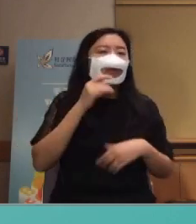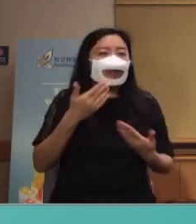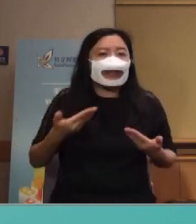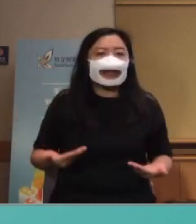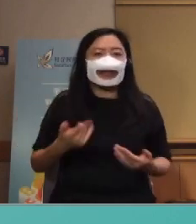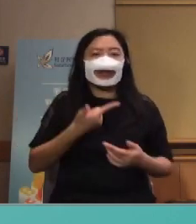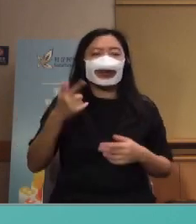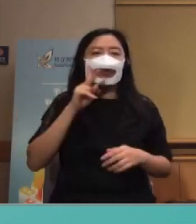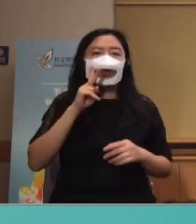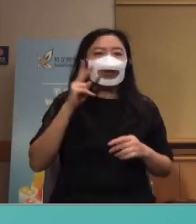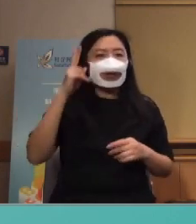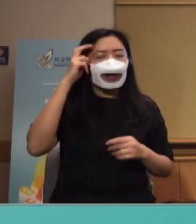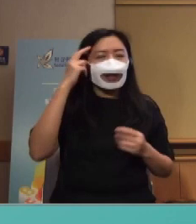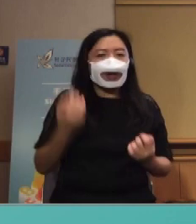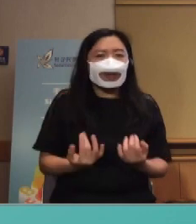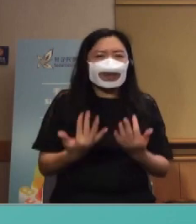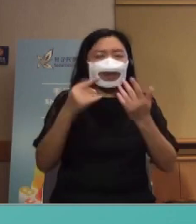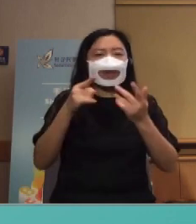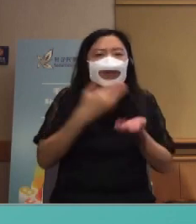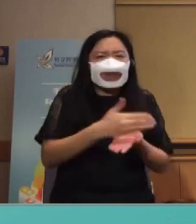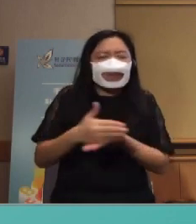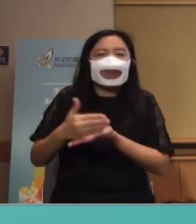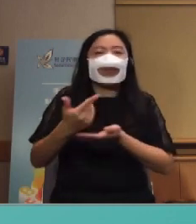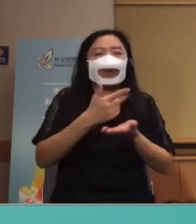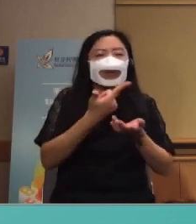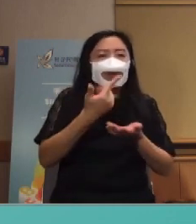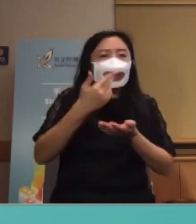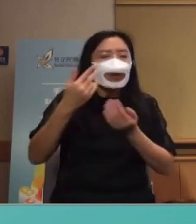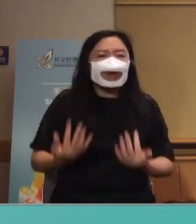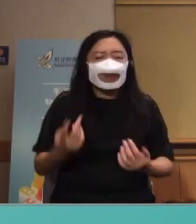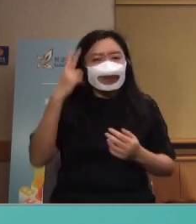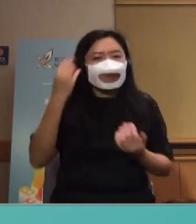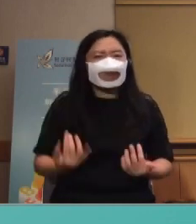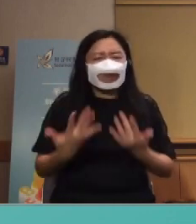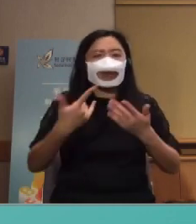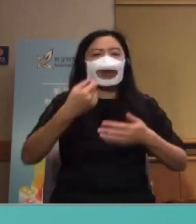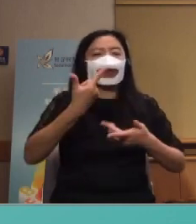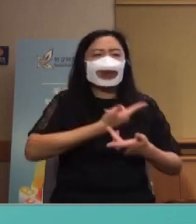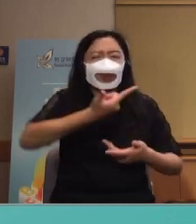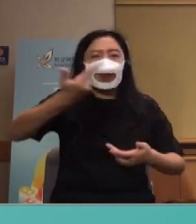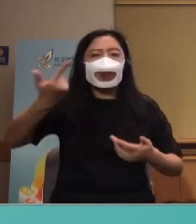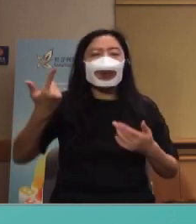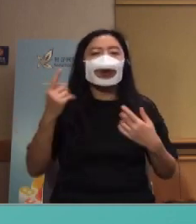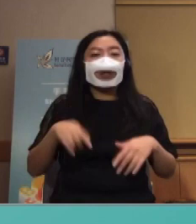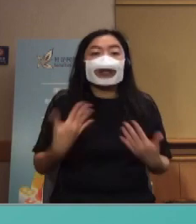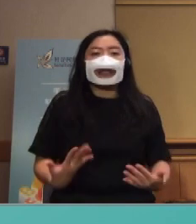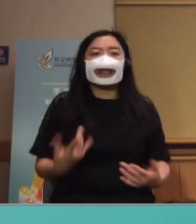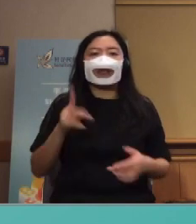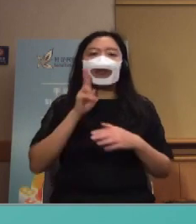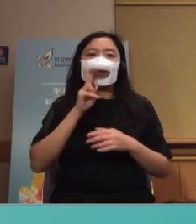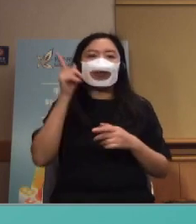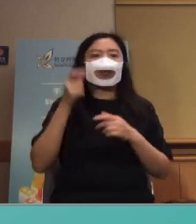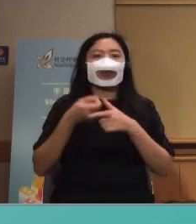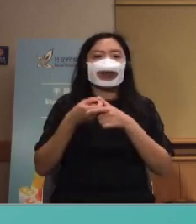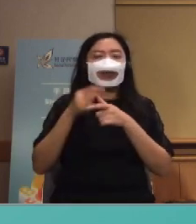the ability. Smart people like Carbon-Base are actually directly building ways to offset this kind of things and make carbon neutral trading, to